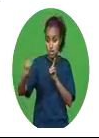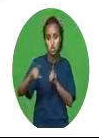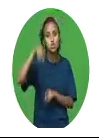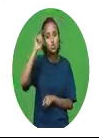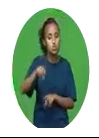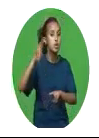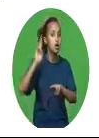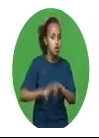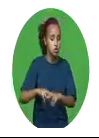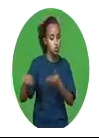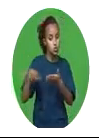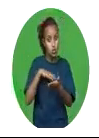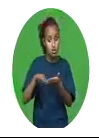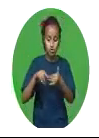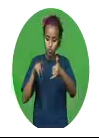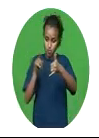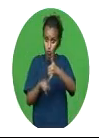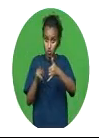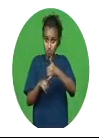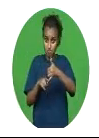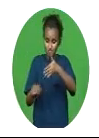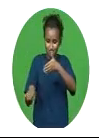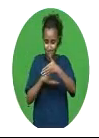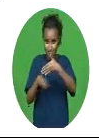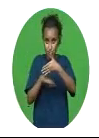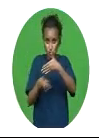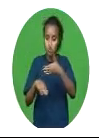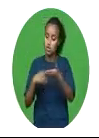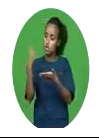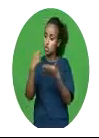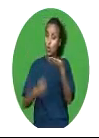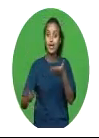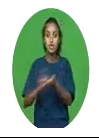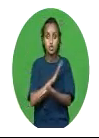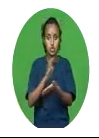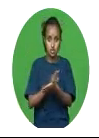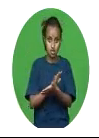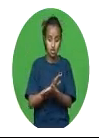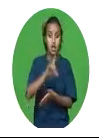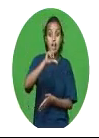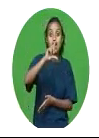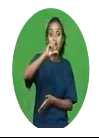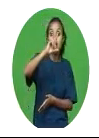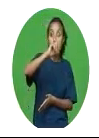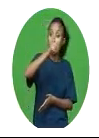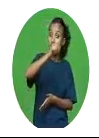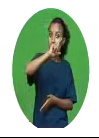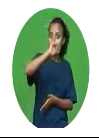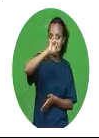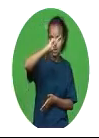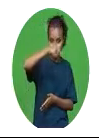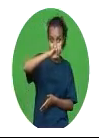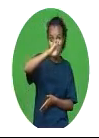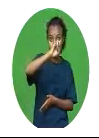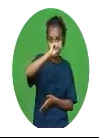so as to be read from the bottom edge of the drawing sheet. In aligned system, all